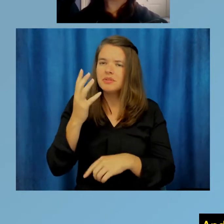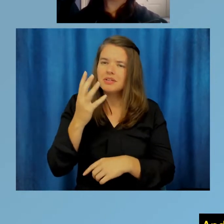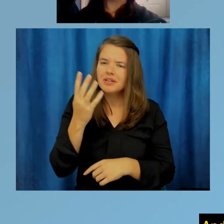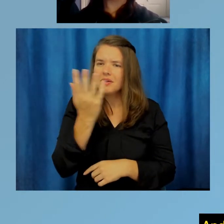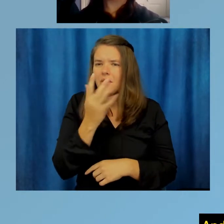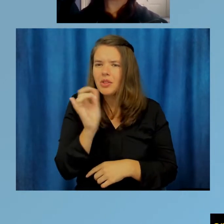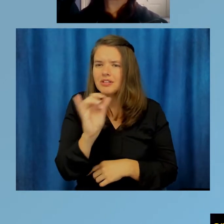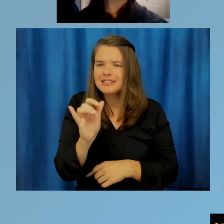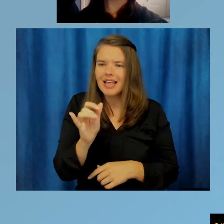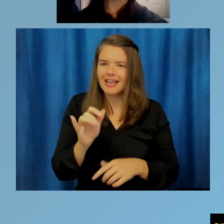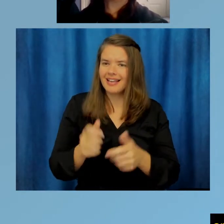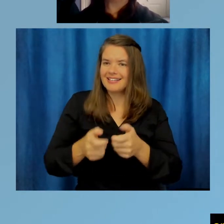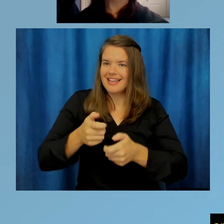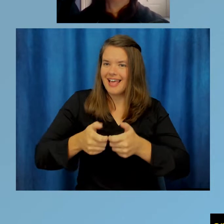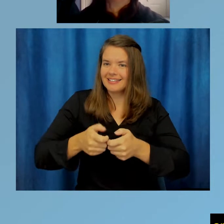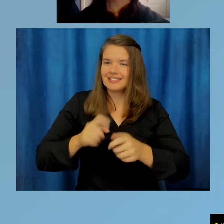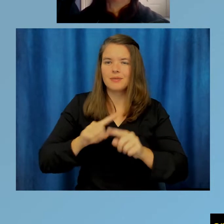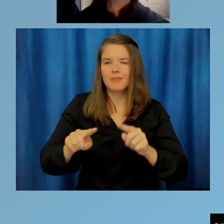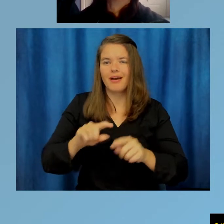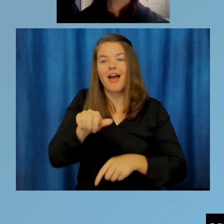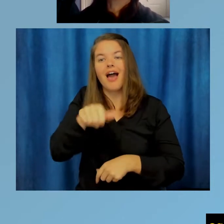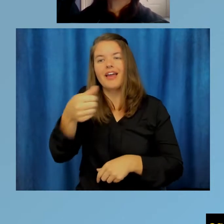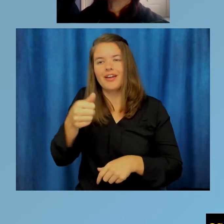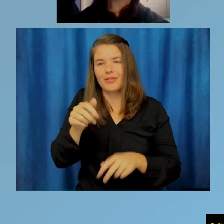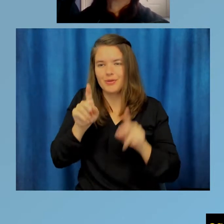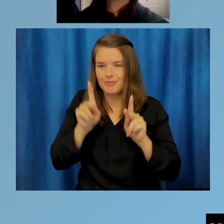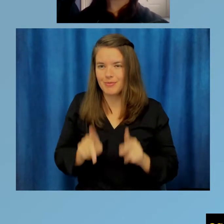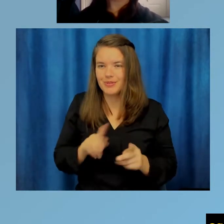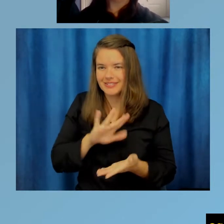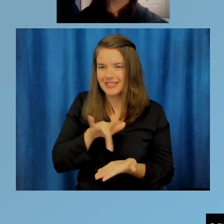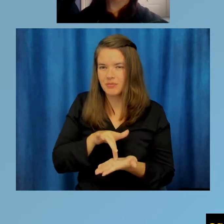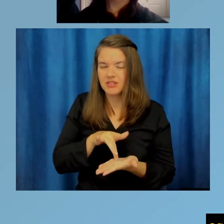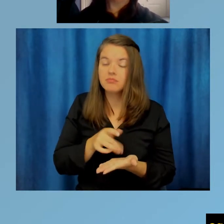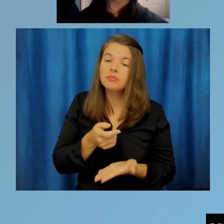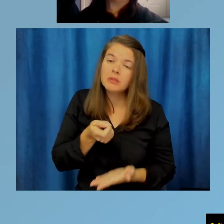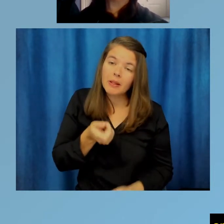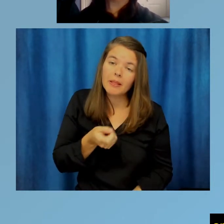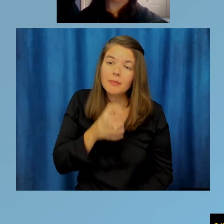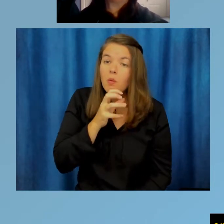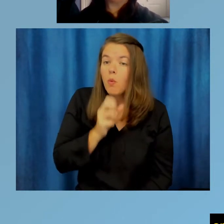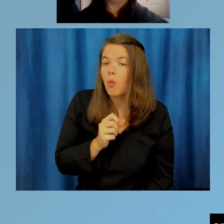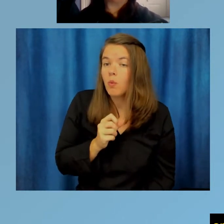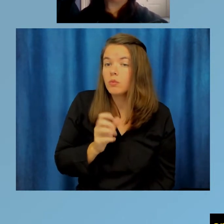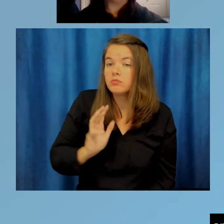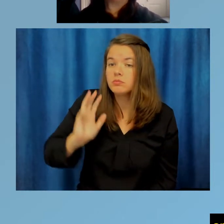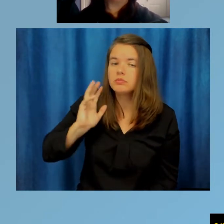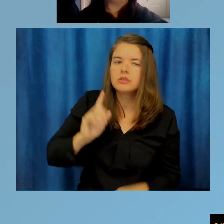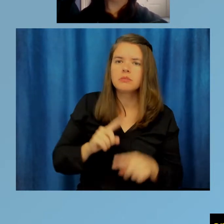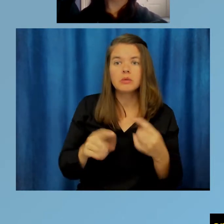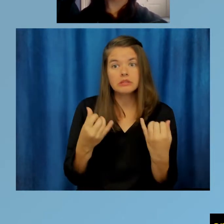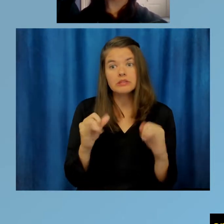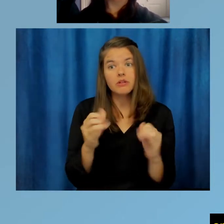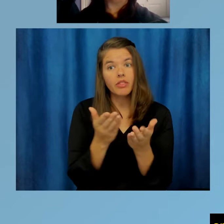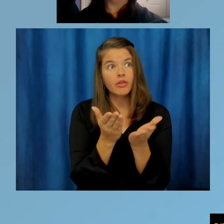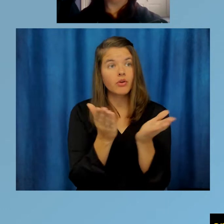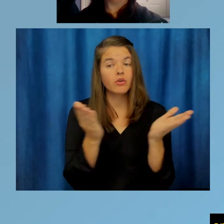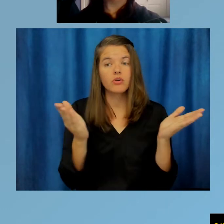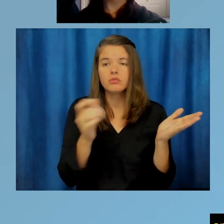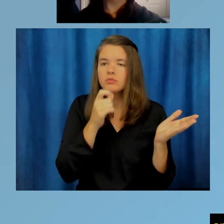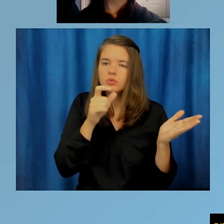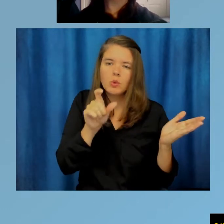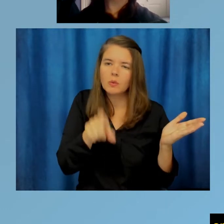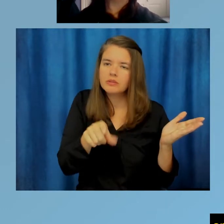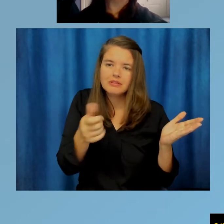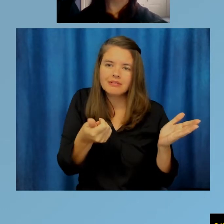like texting and having a person in the middle. Again, that is a little more old school, but again, it is still out there and you don't need